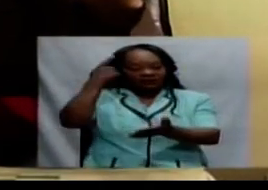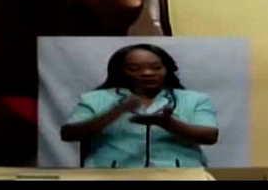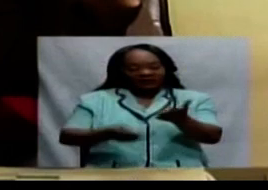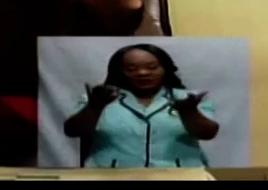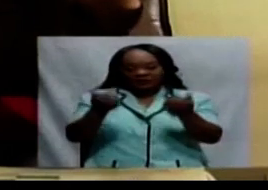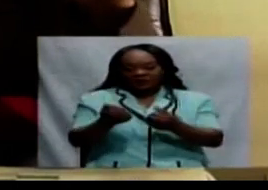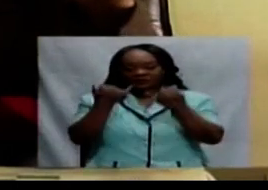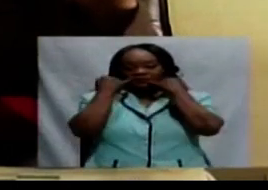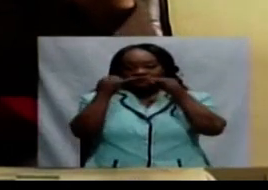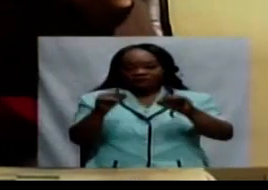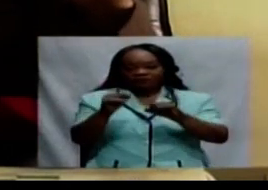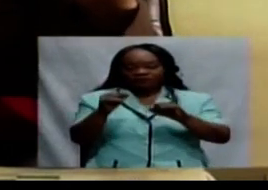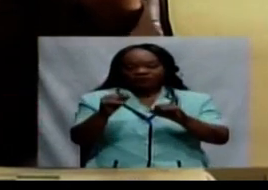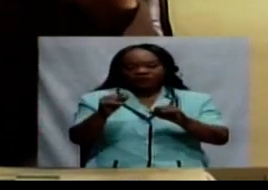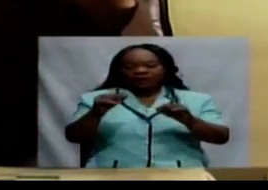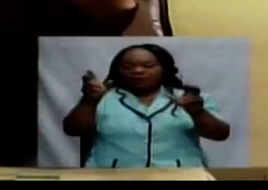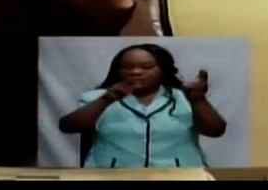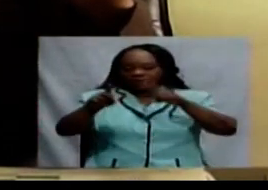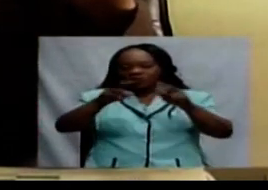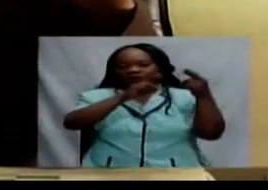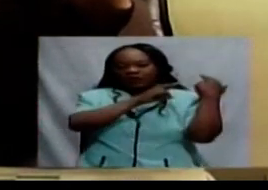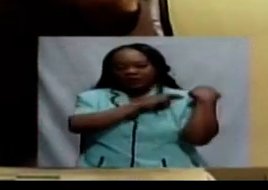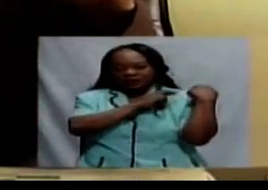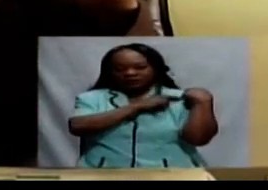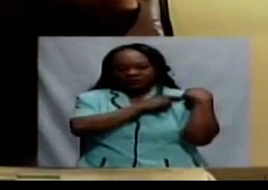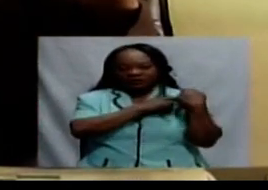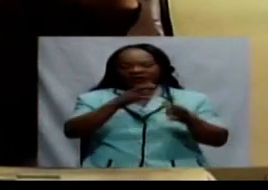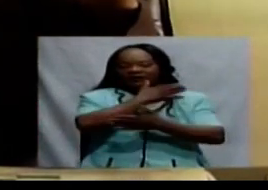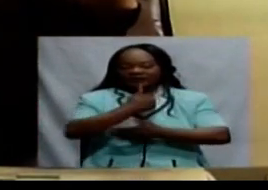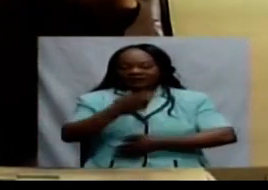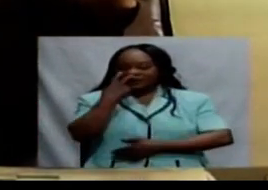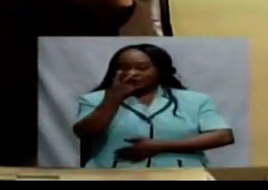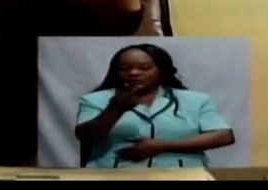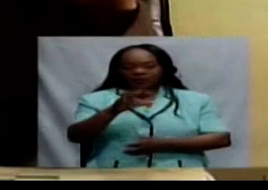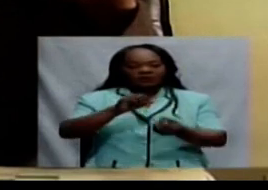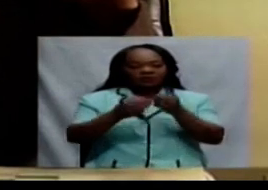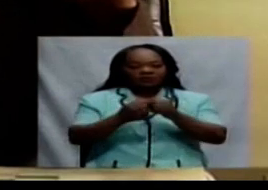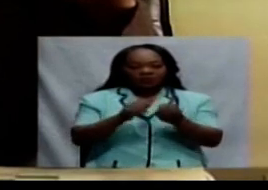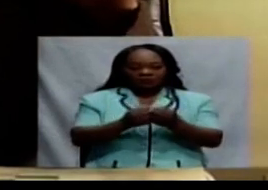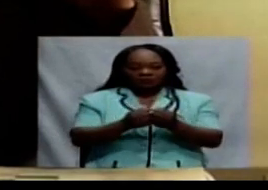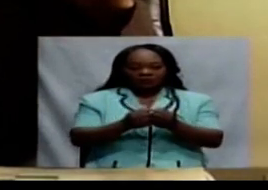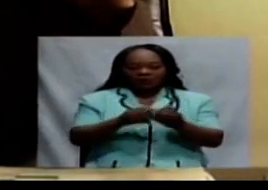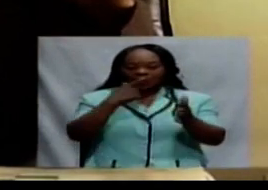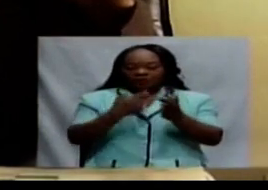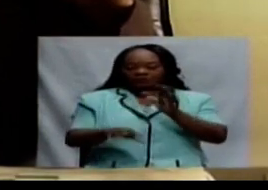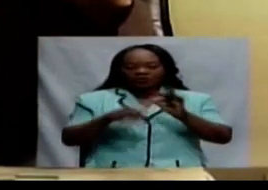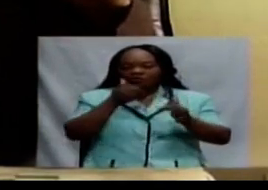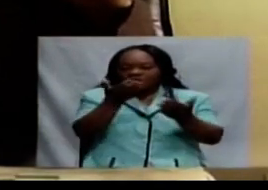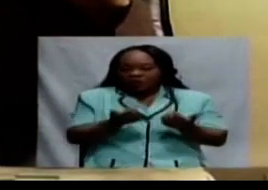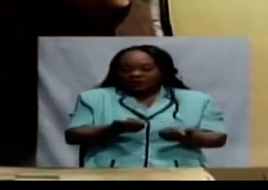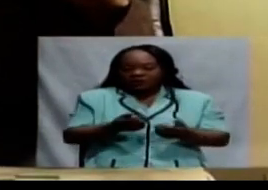request whoever is in charge to seriously look into that problem, because we don't want that road to be damaged